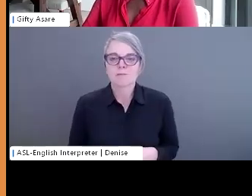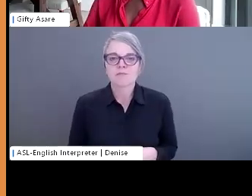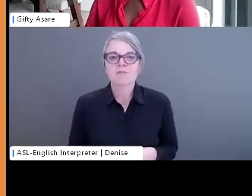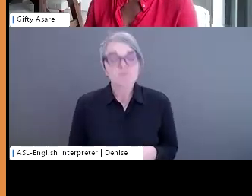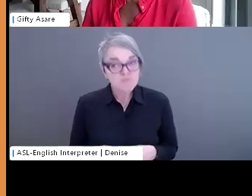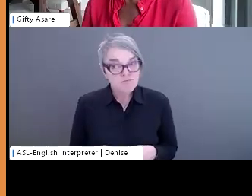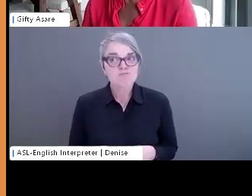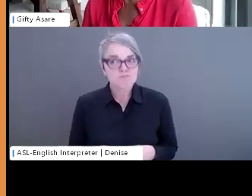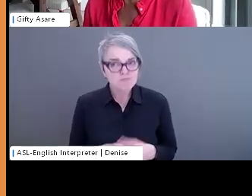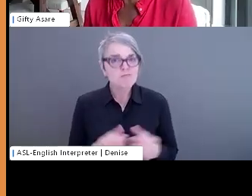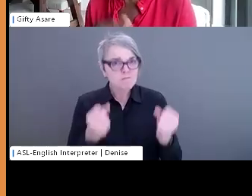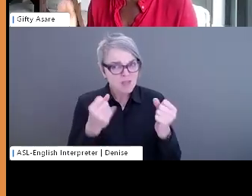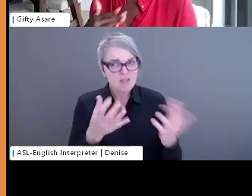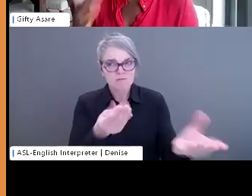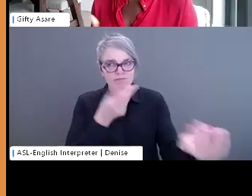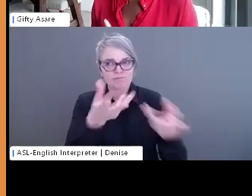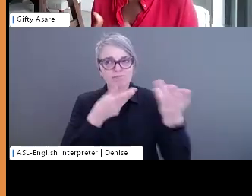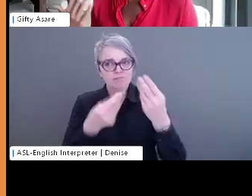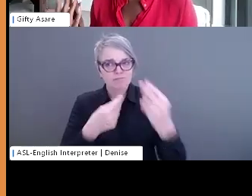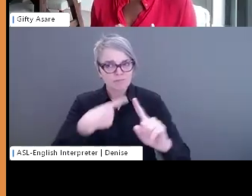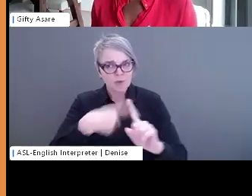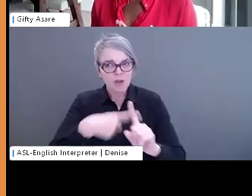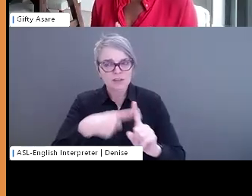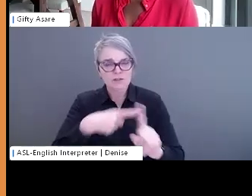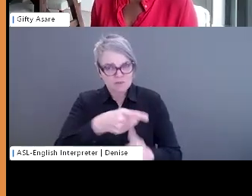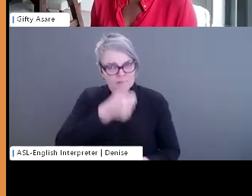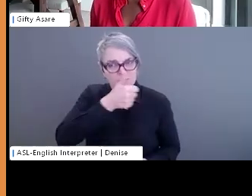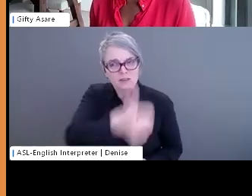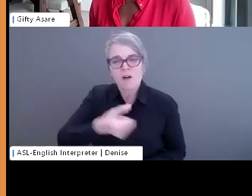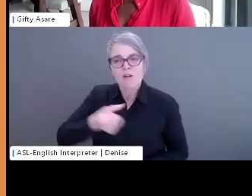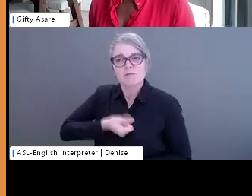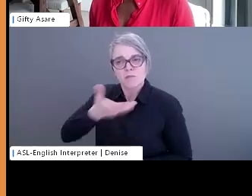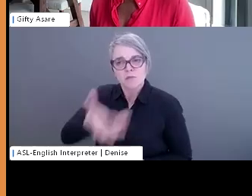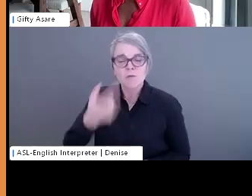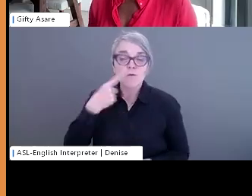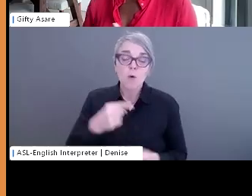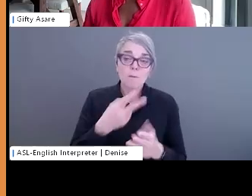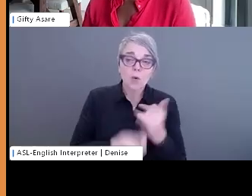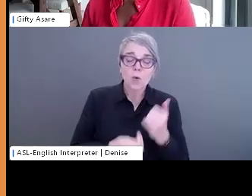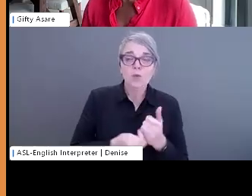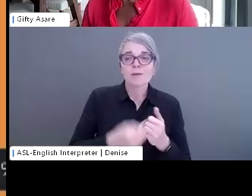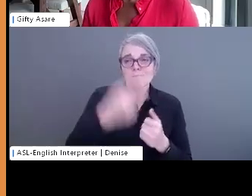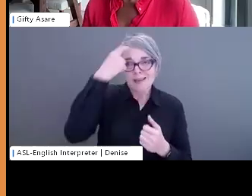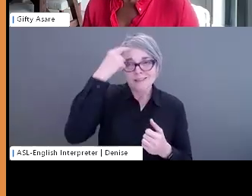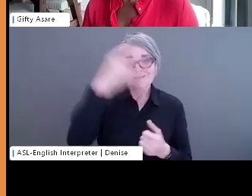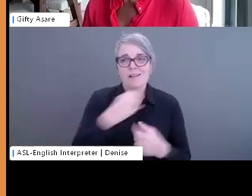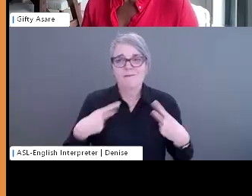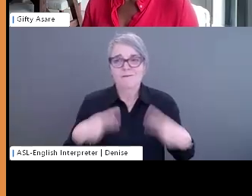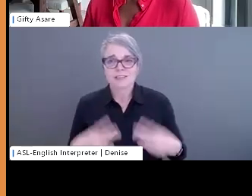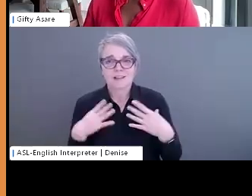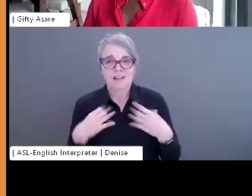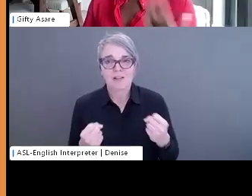sentiments that were self-reported across the various areas, including mental and physical health. To note at the donut